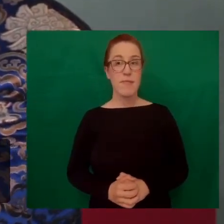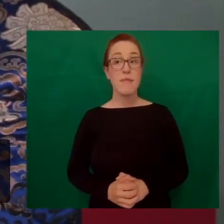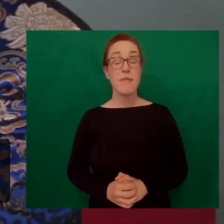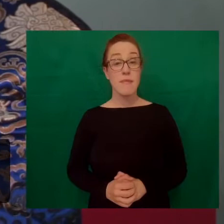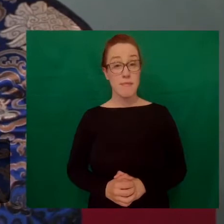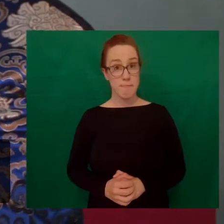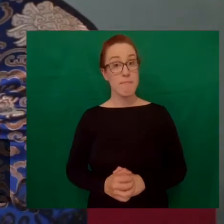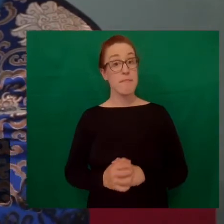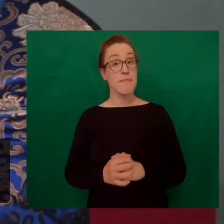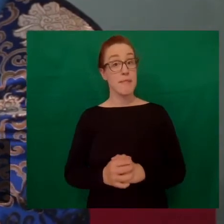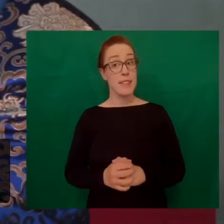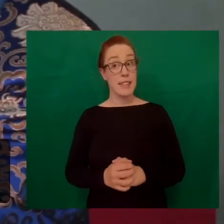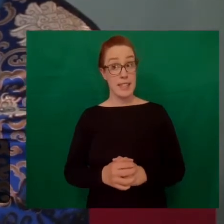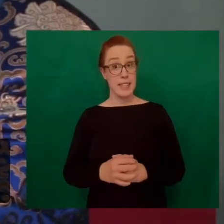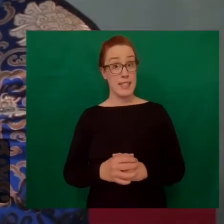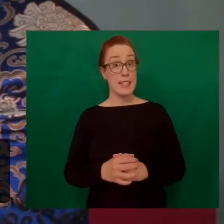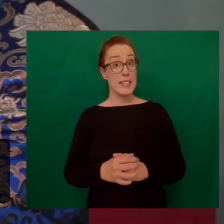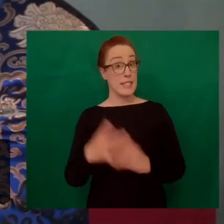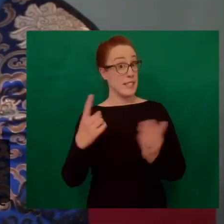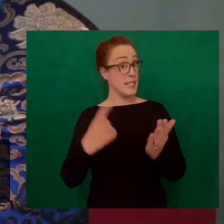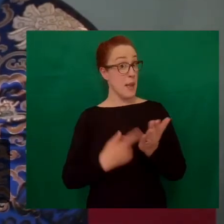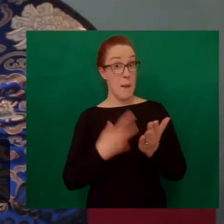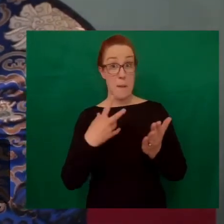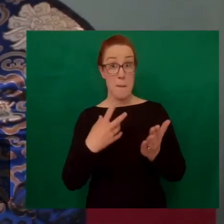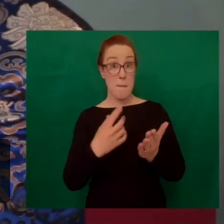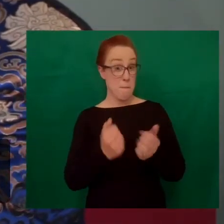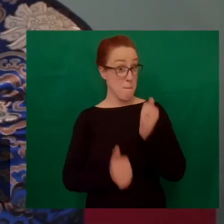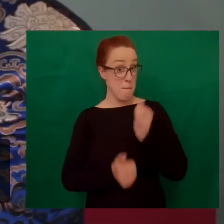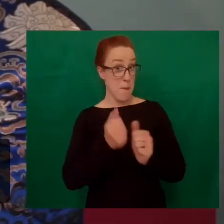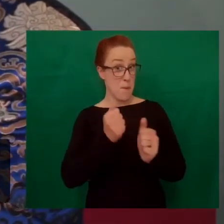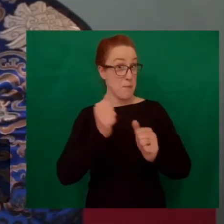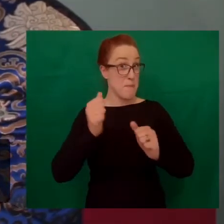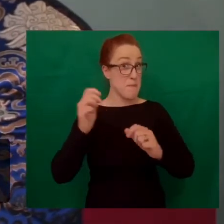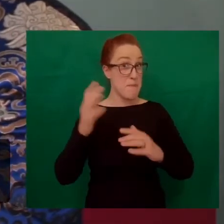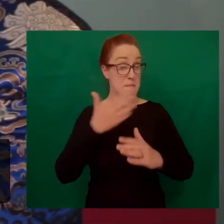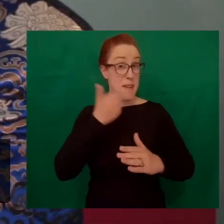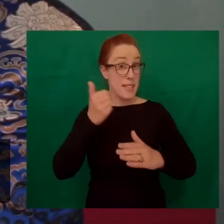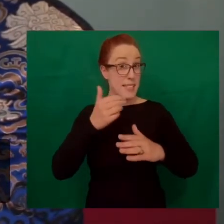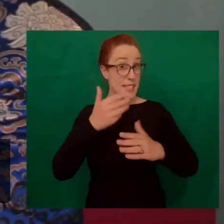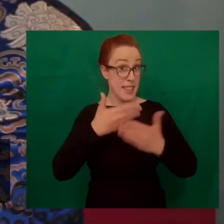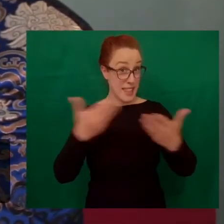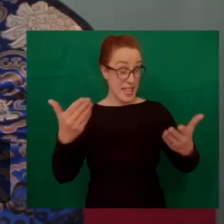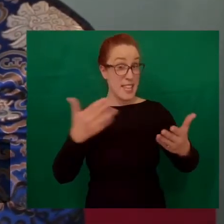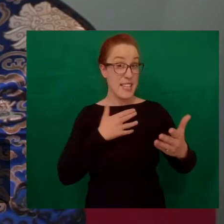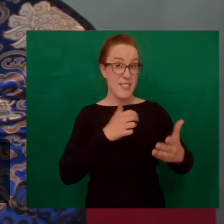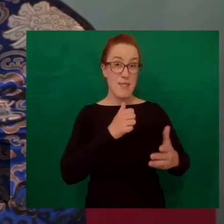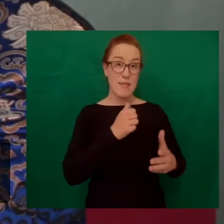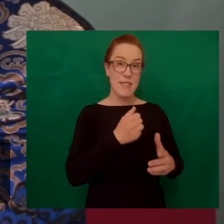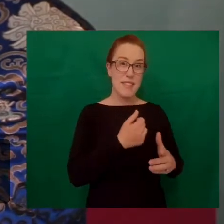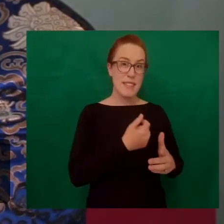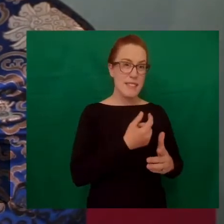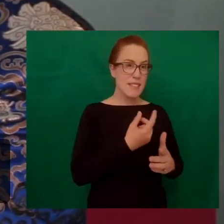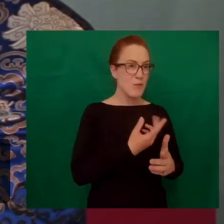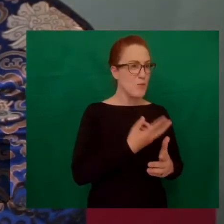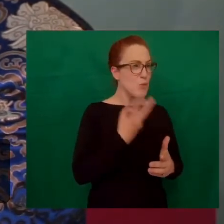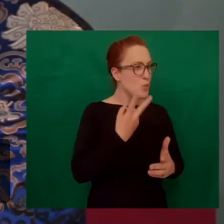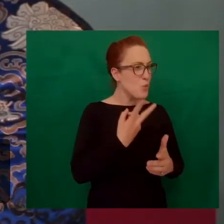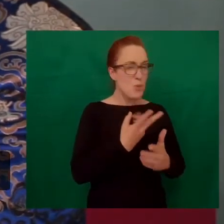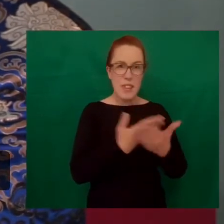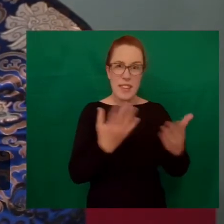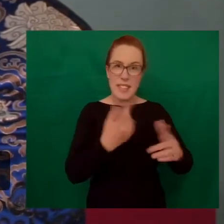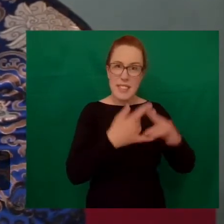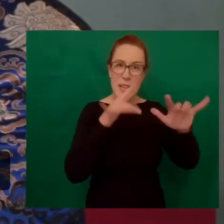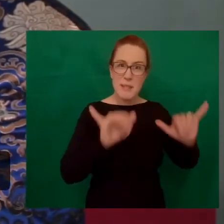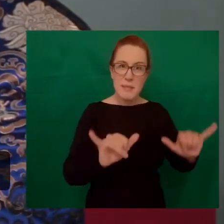Some of the best things in the world are not one thing or the other, but in between and kind of both, and